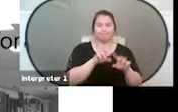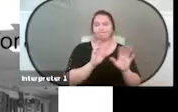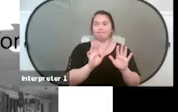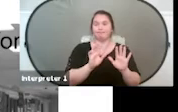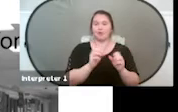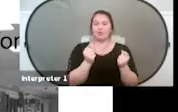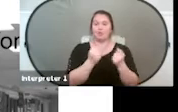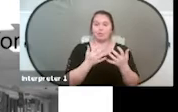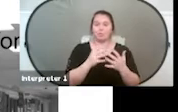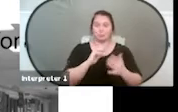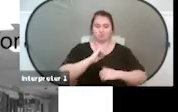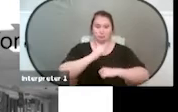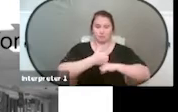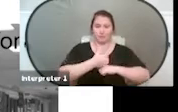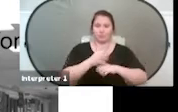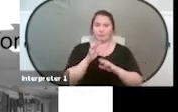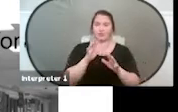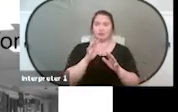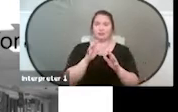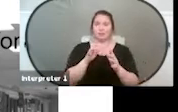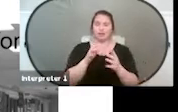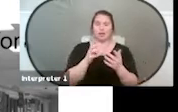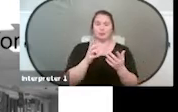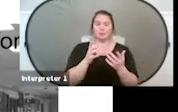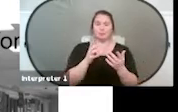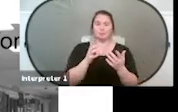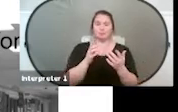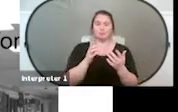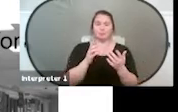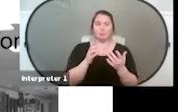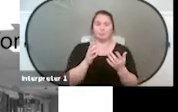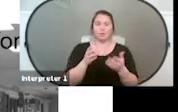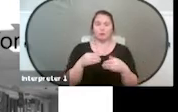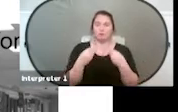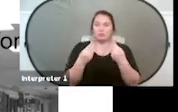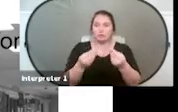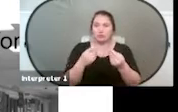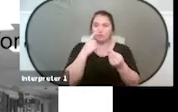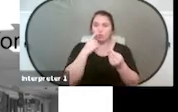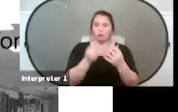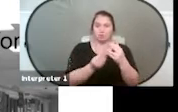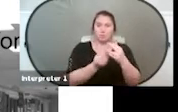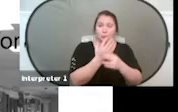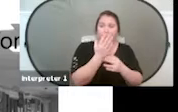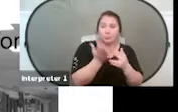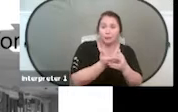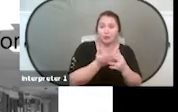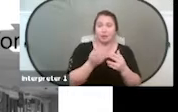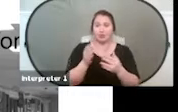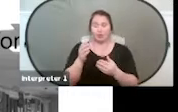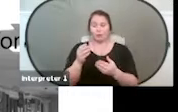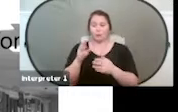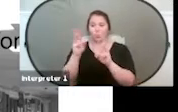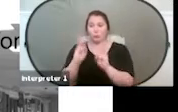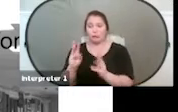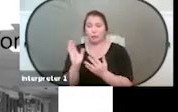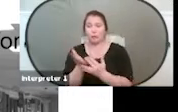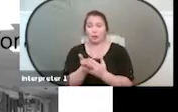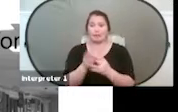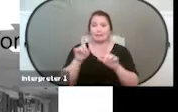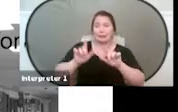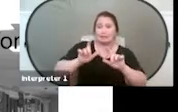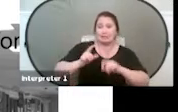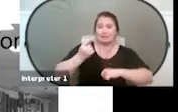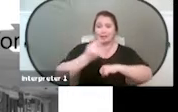coordinated around testing dates and other, spring break and winter break and summer break. There were